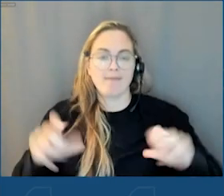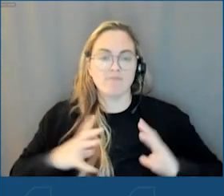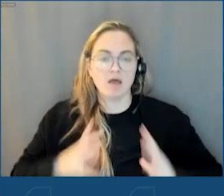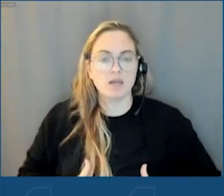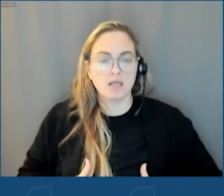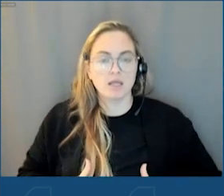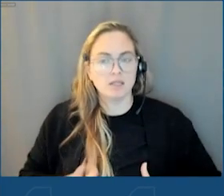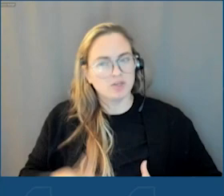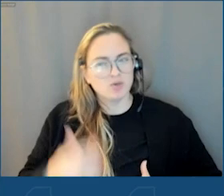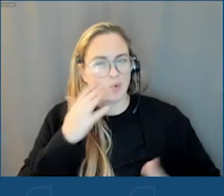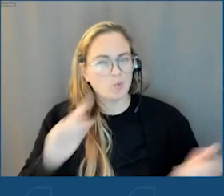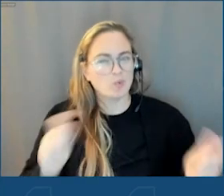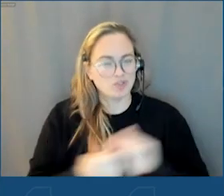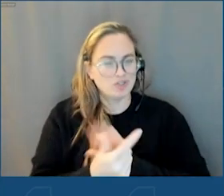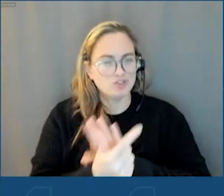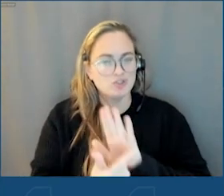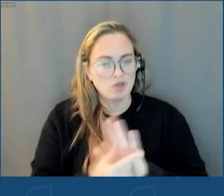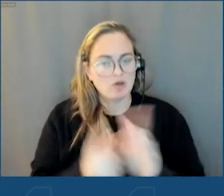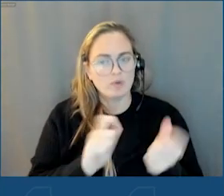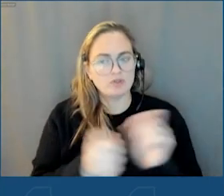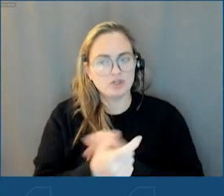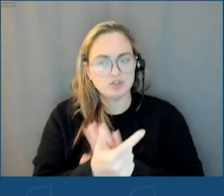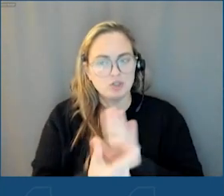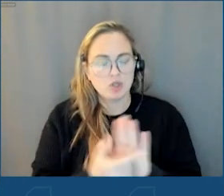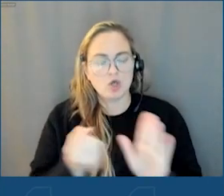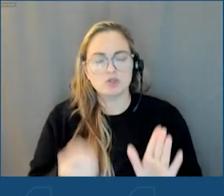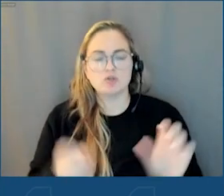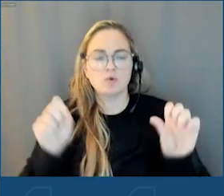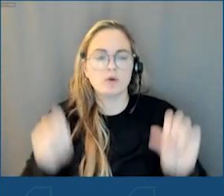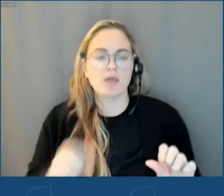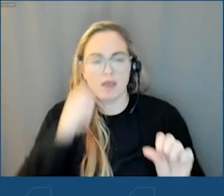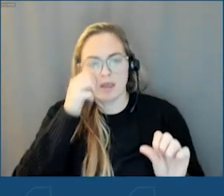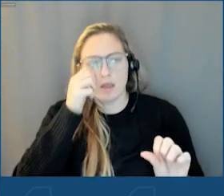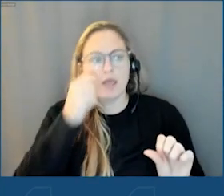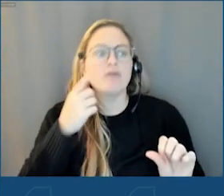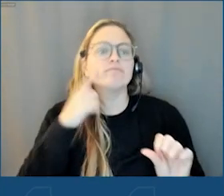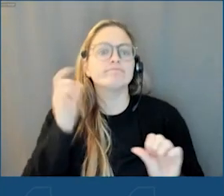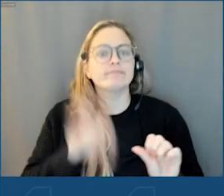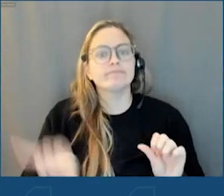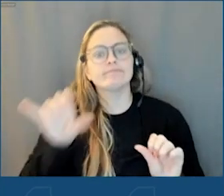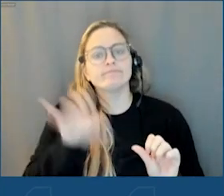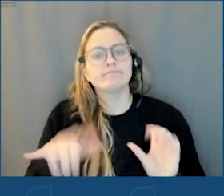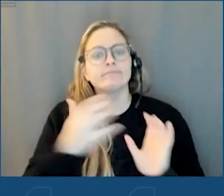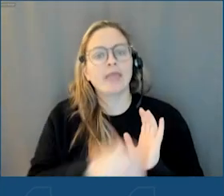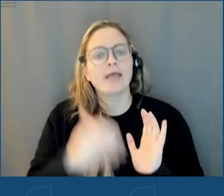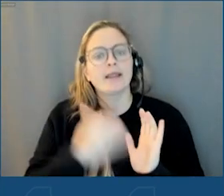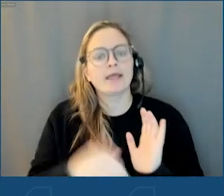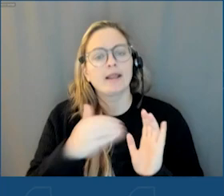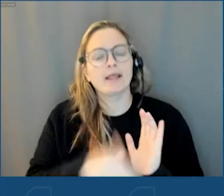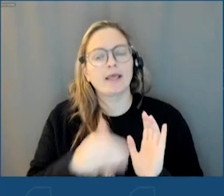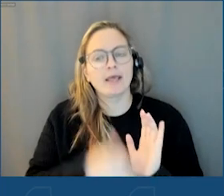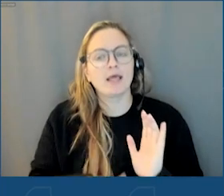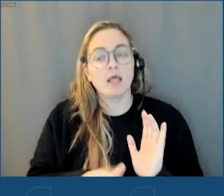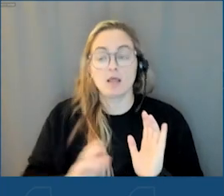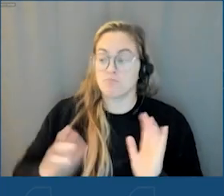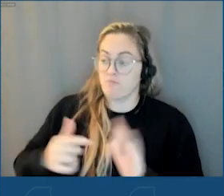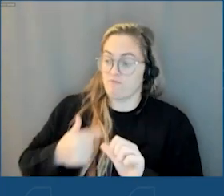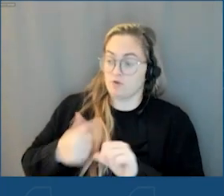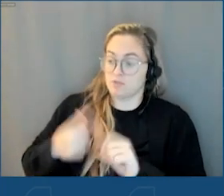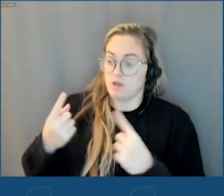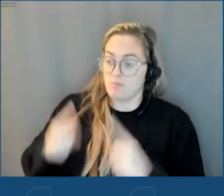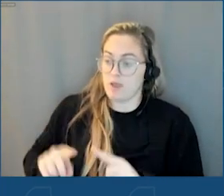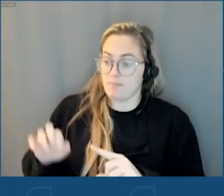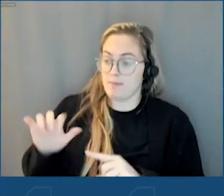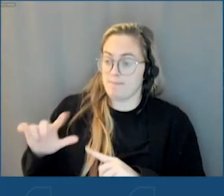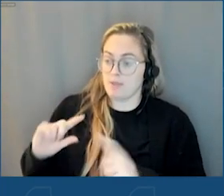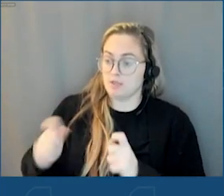changed the laws. We've changed the laws so there can be, if it's a repeat offender, they're treated differently than they had been before we got those bail changes into